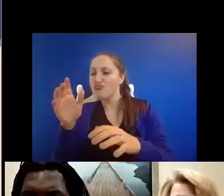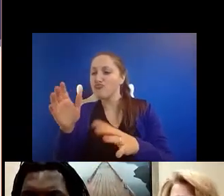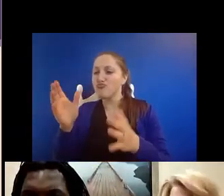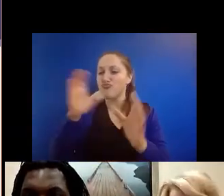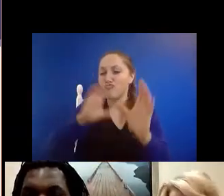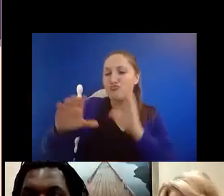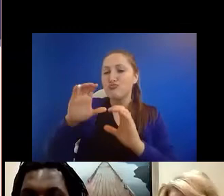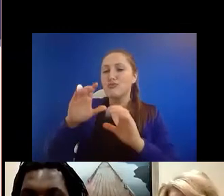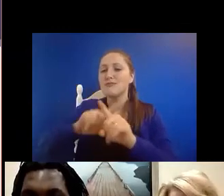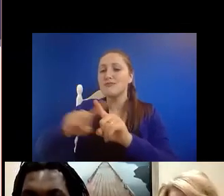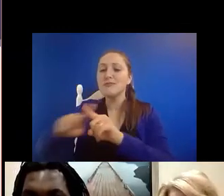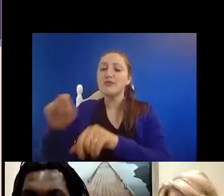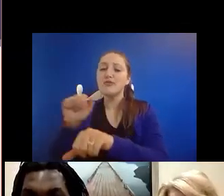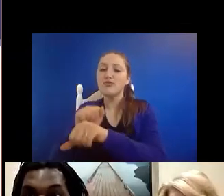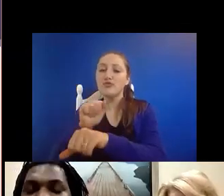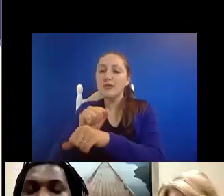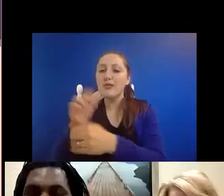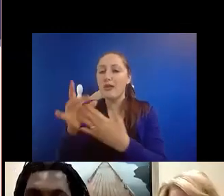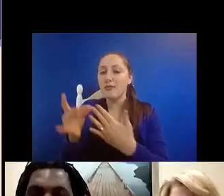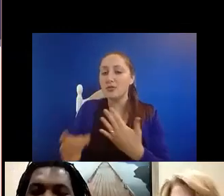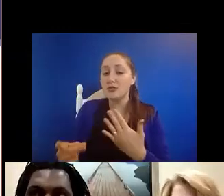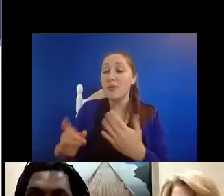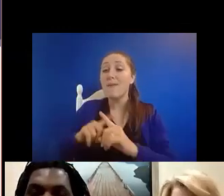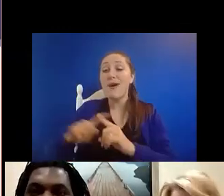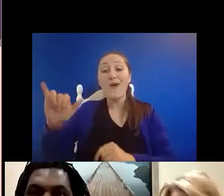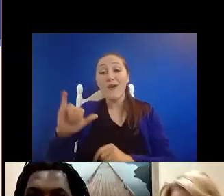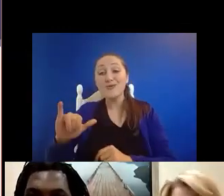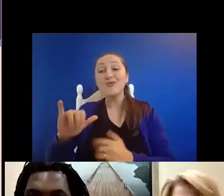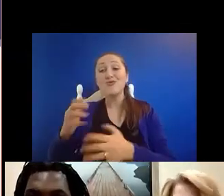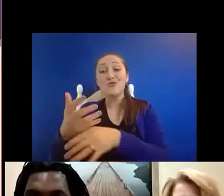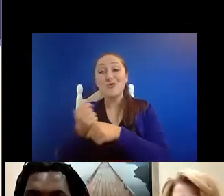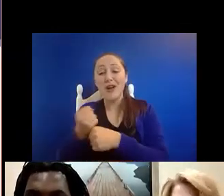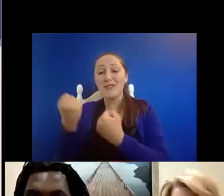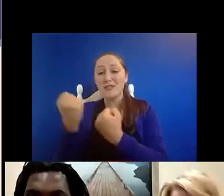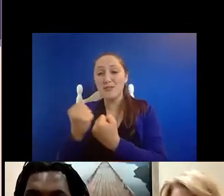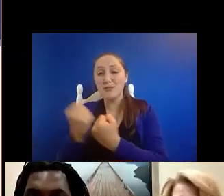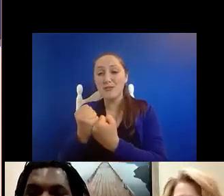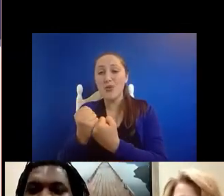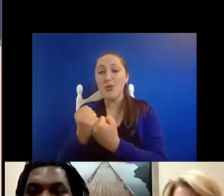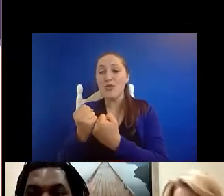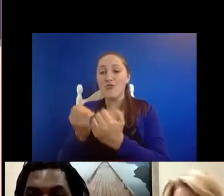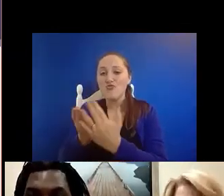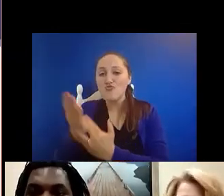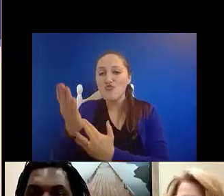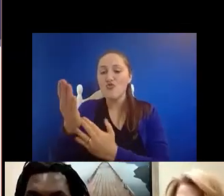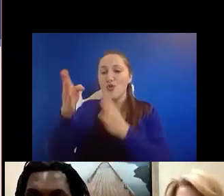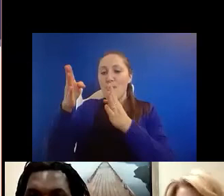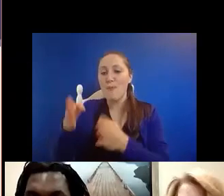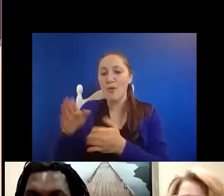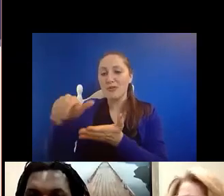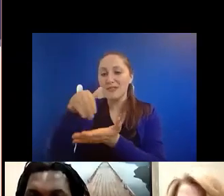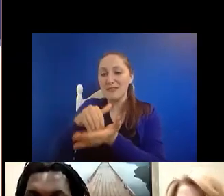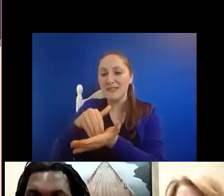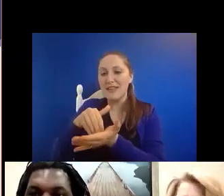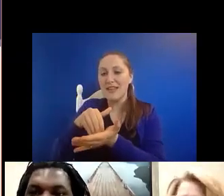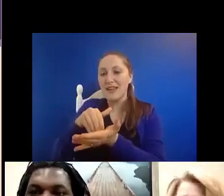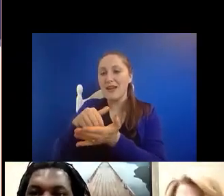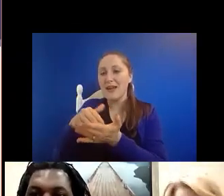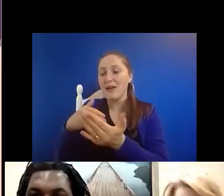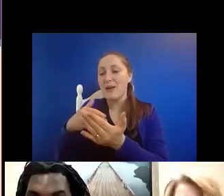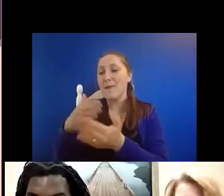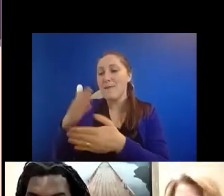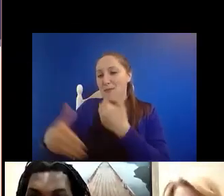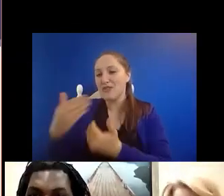able to get support, to go through the person-centered planning process to make sure that you did have a good job